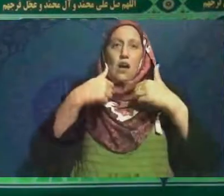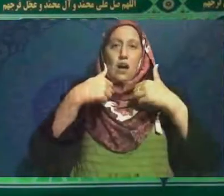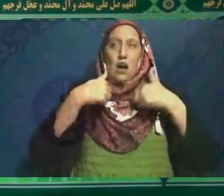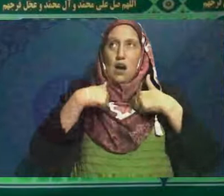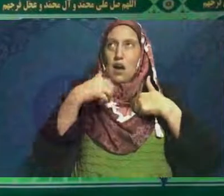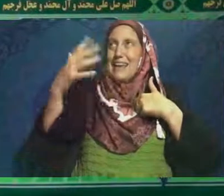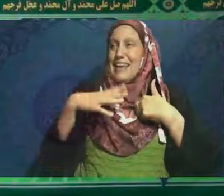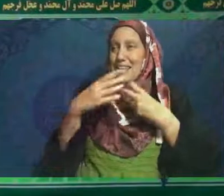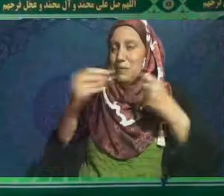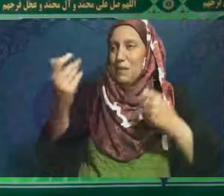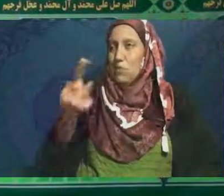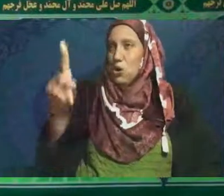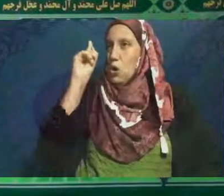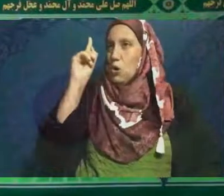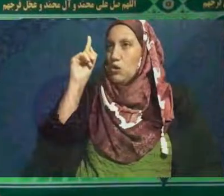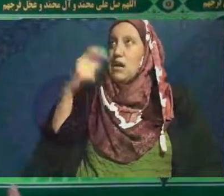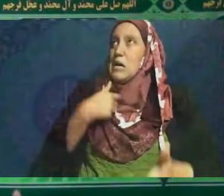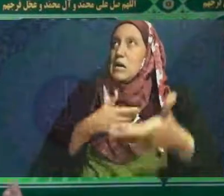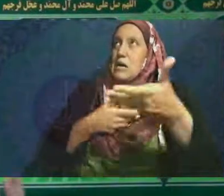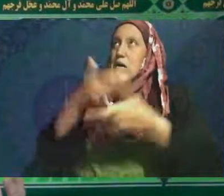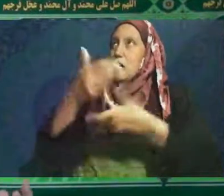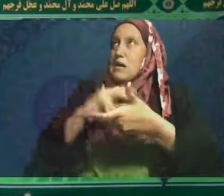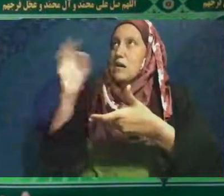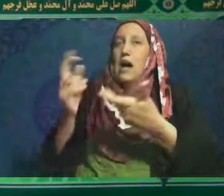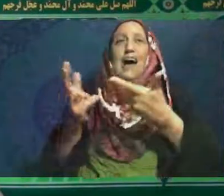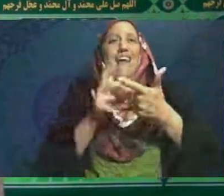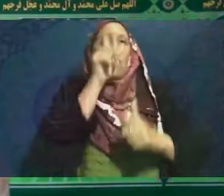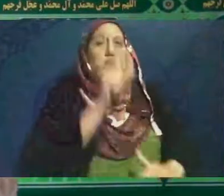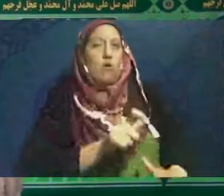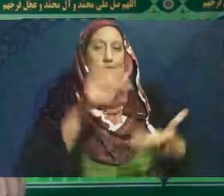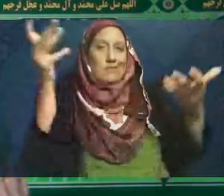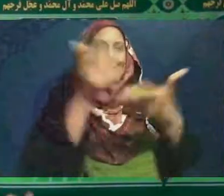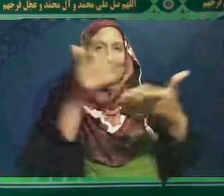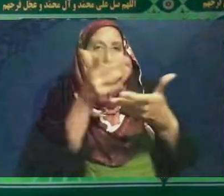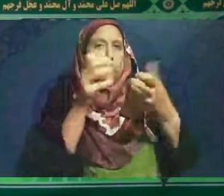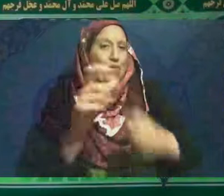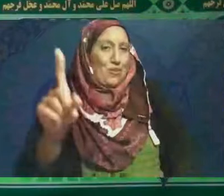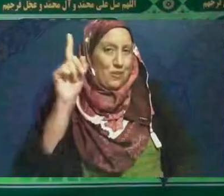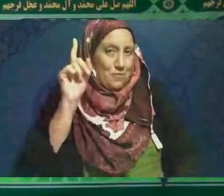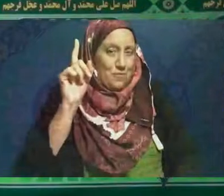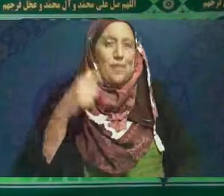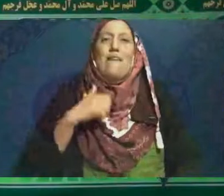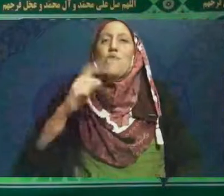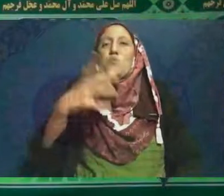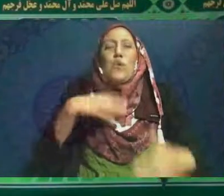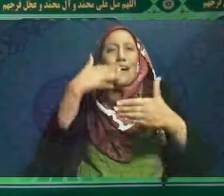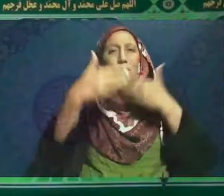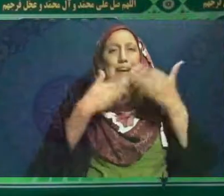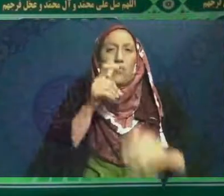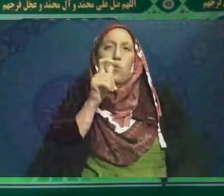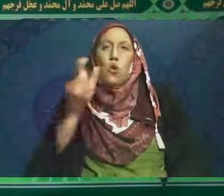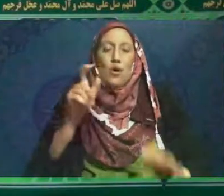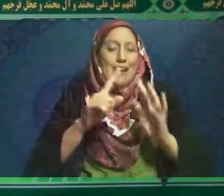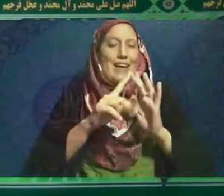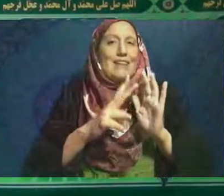and God. Let me first explain to you the concept of intercession as definitely one of the Islamic principles and